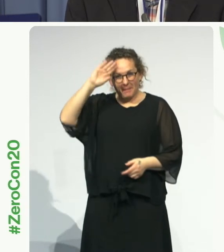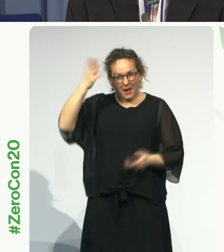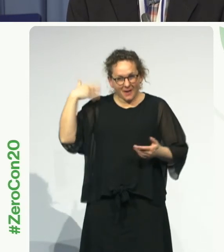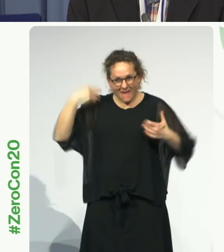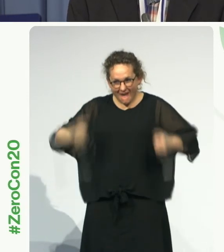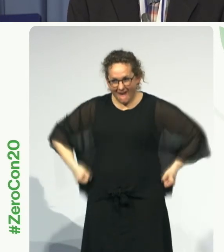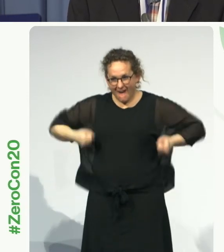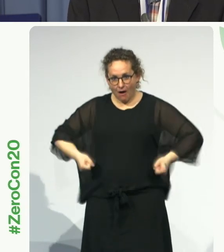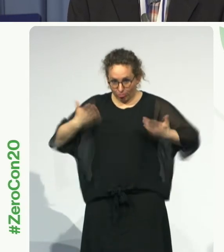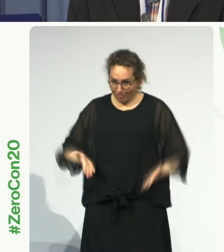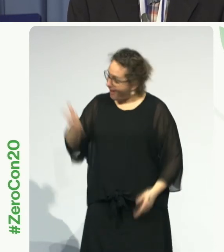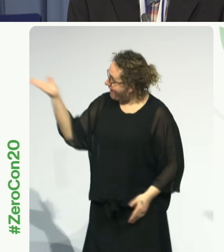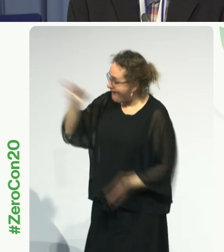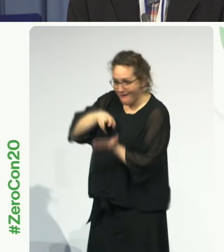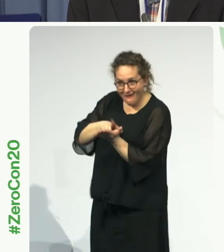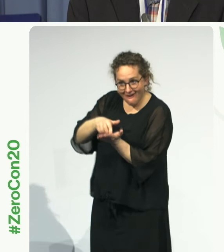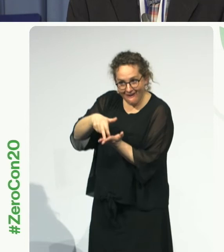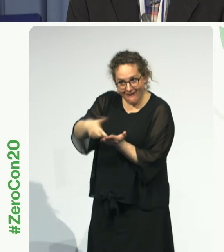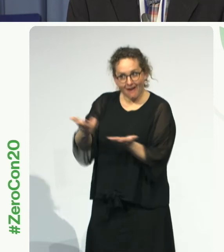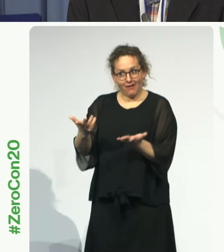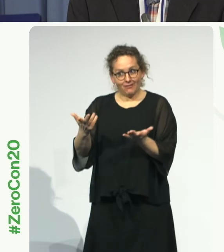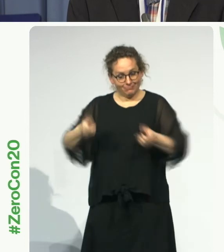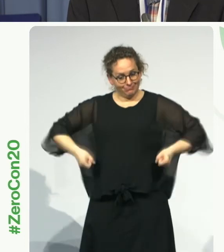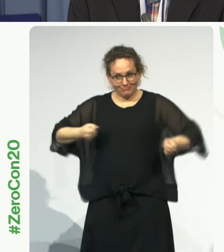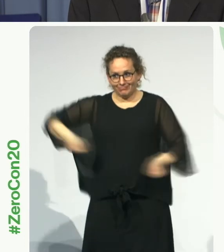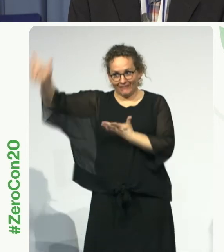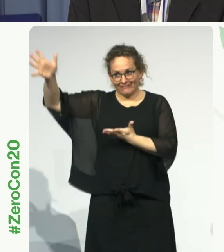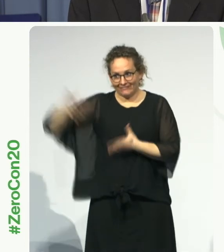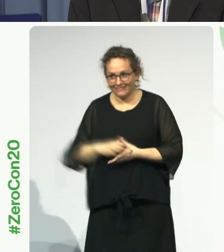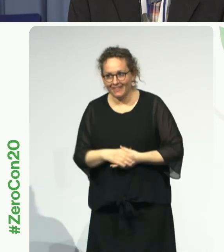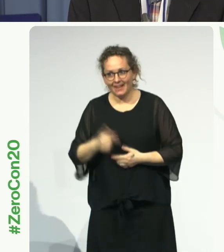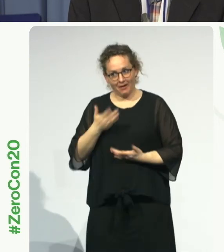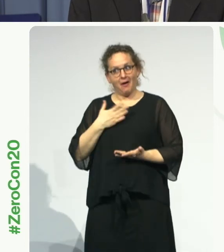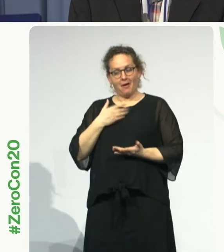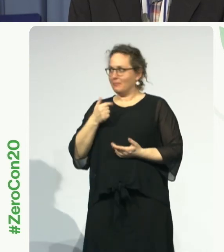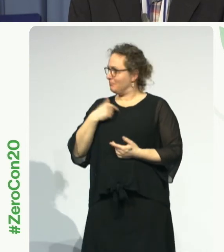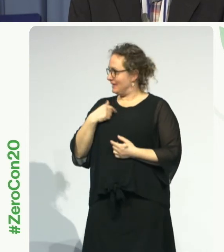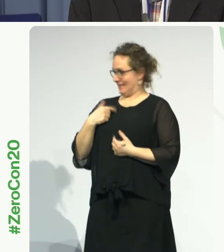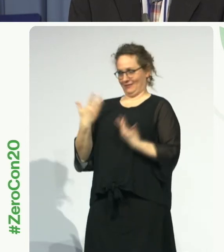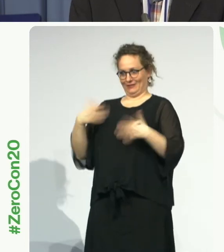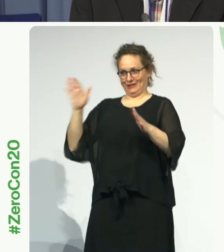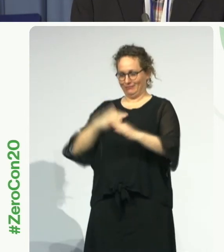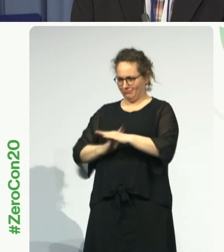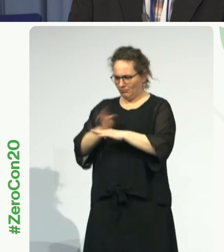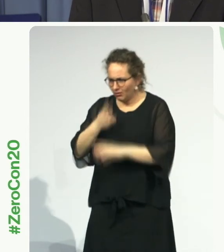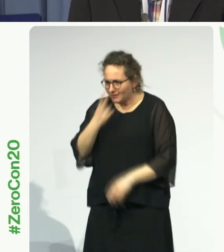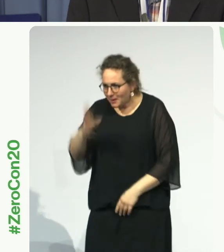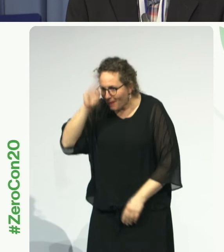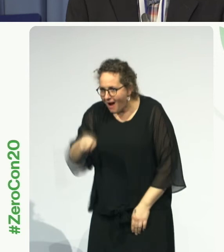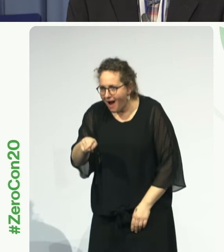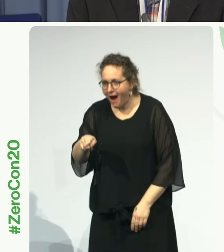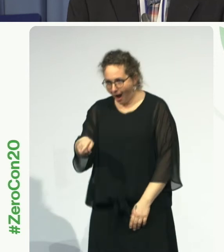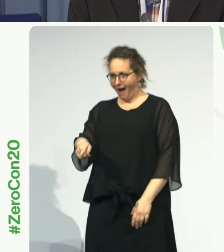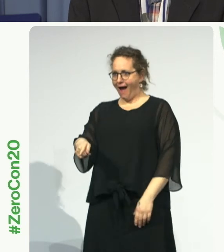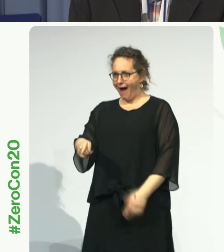special moment to me when I visited the school this summer and I saw how good inclusion works there. So this was just